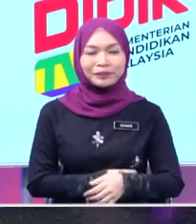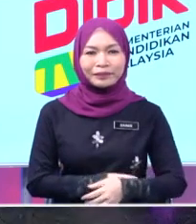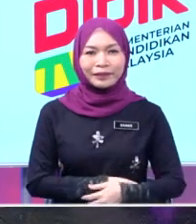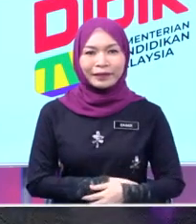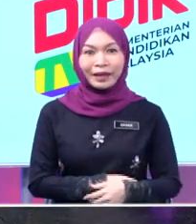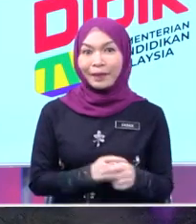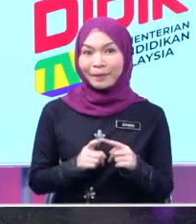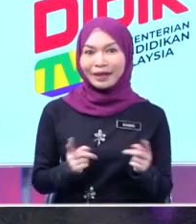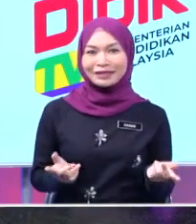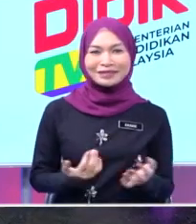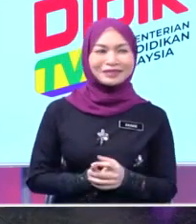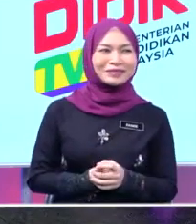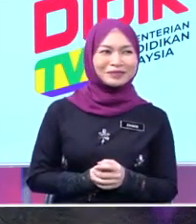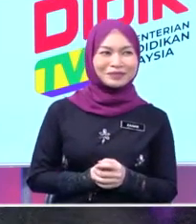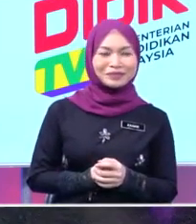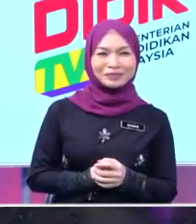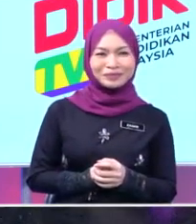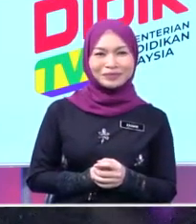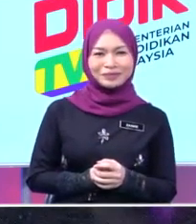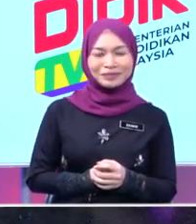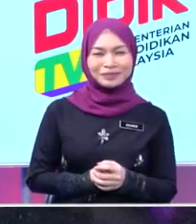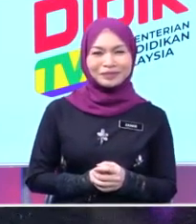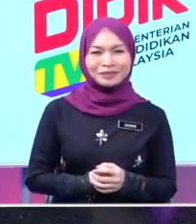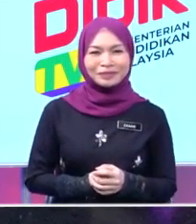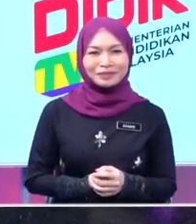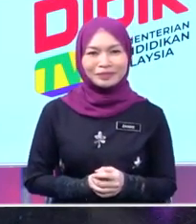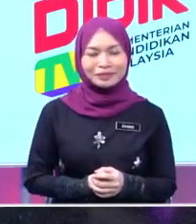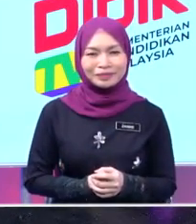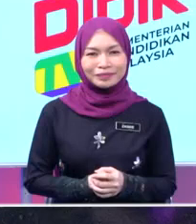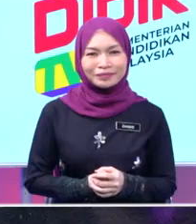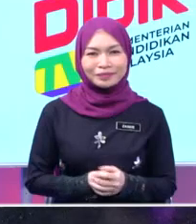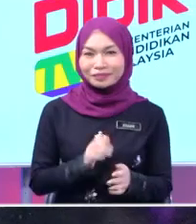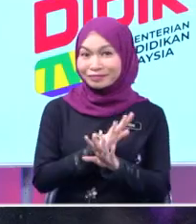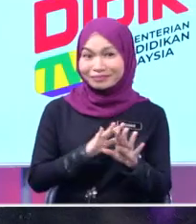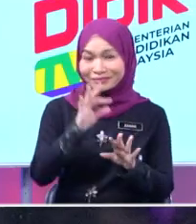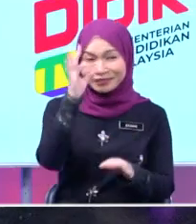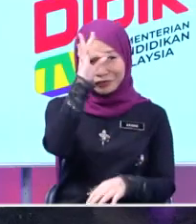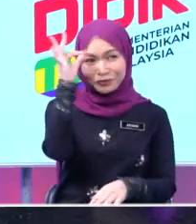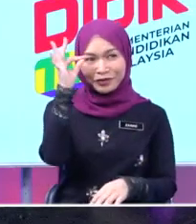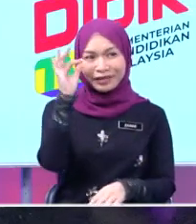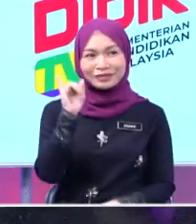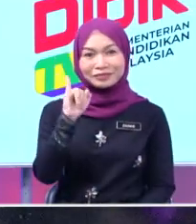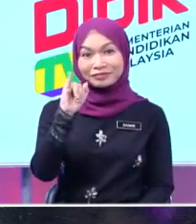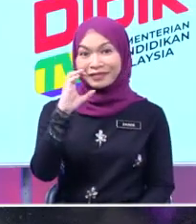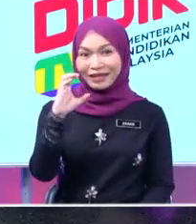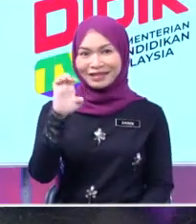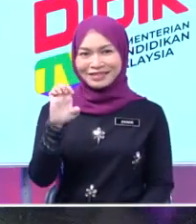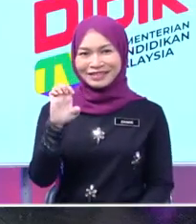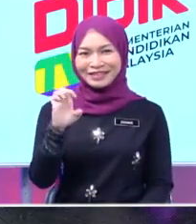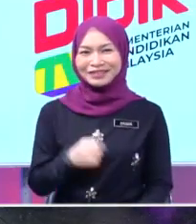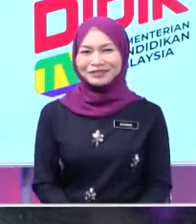still forget. It's normal, teacher. But don't forget ICE, teacher. What is ICE, teacher? Yes,